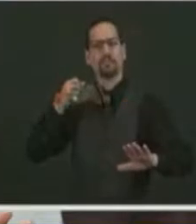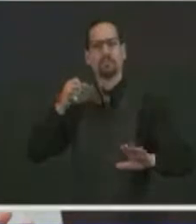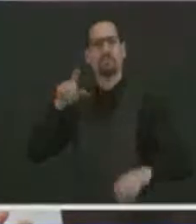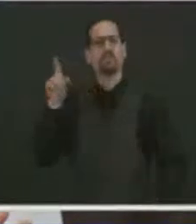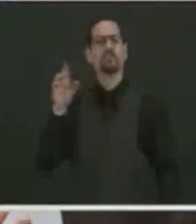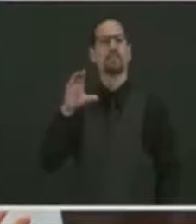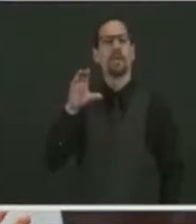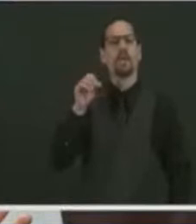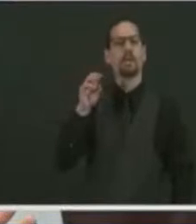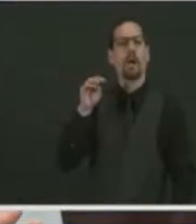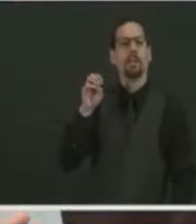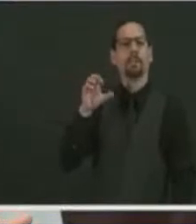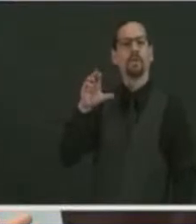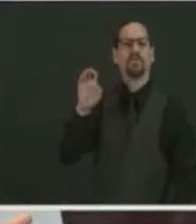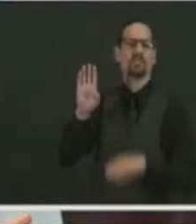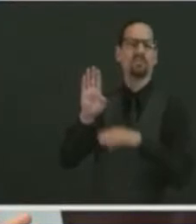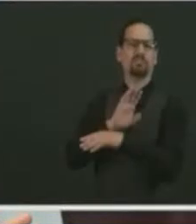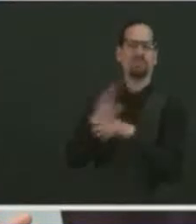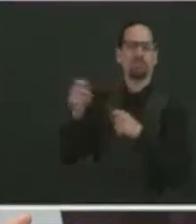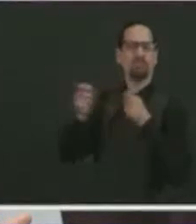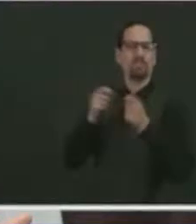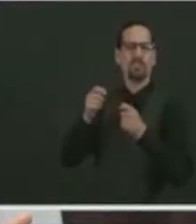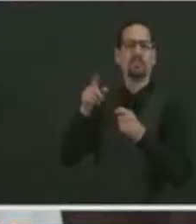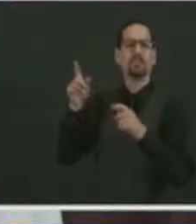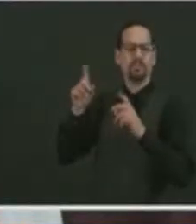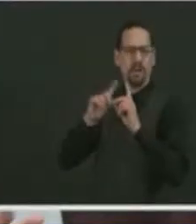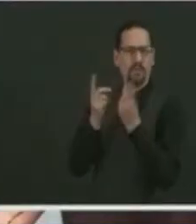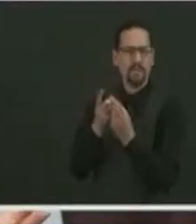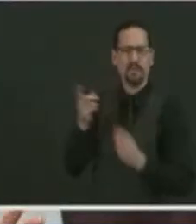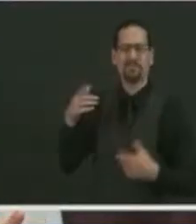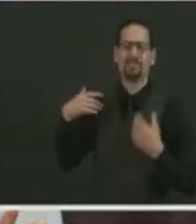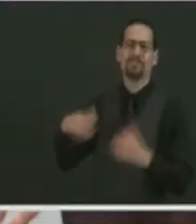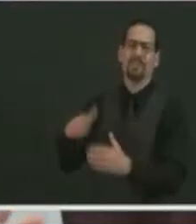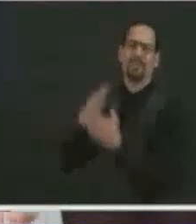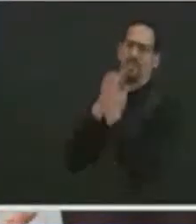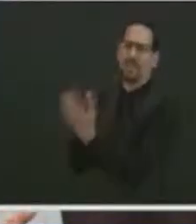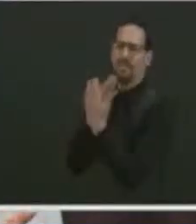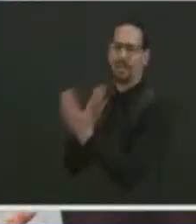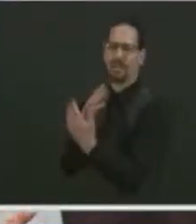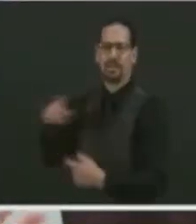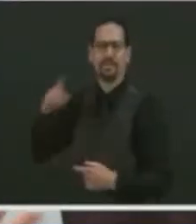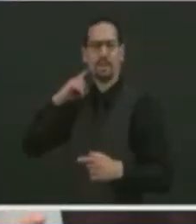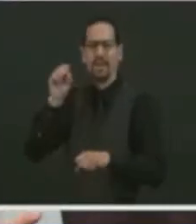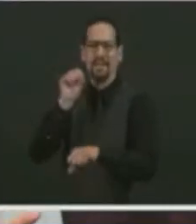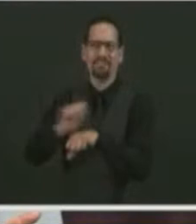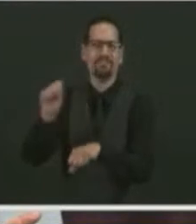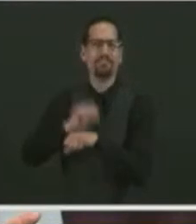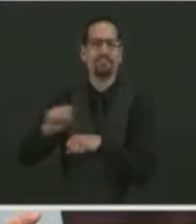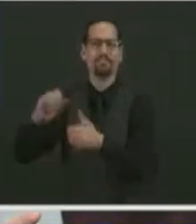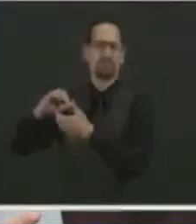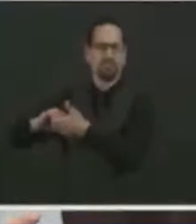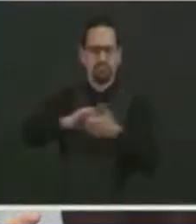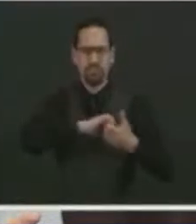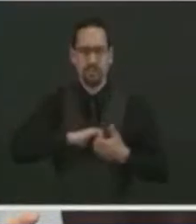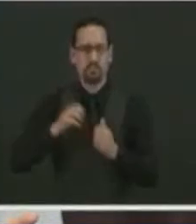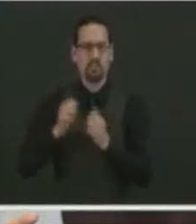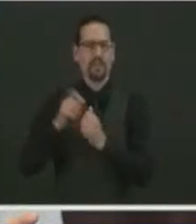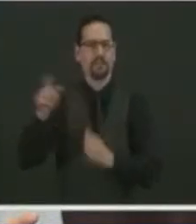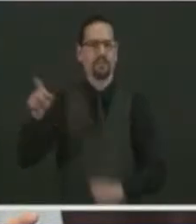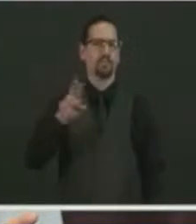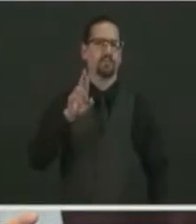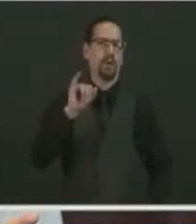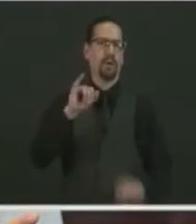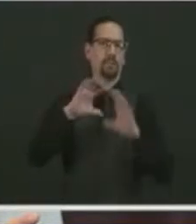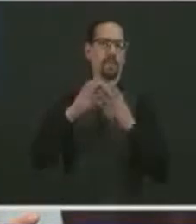and in concert with the folks at the Department of Health, just trying to get this right, trying to do it where we keep